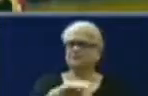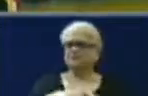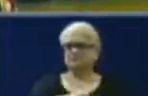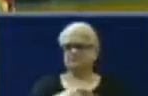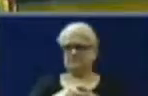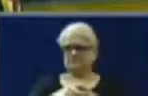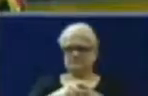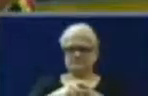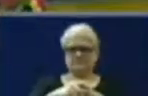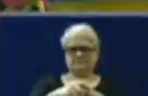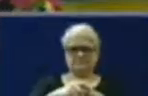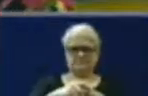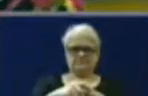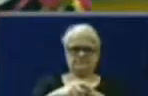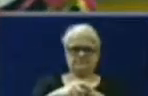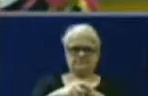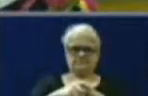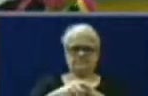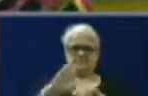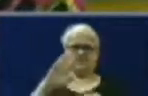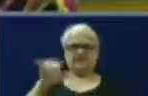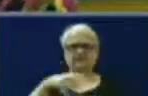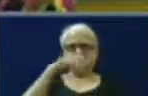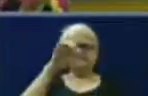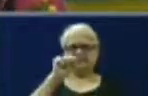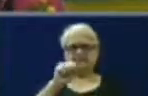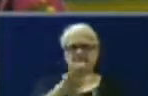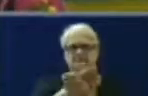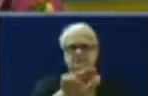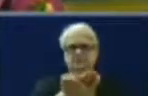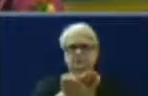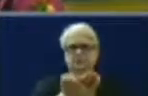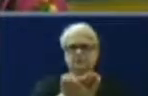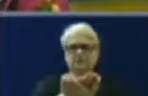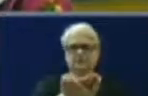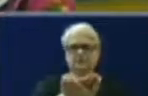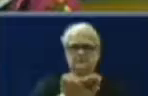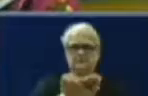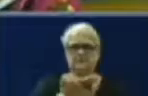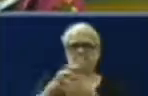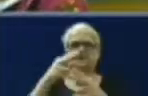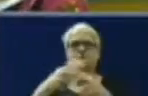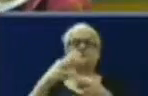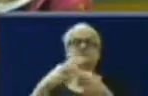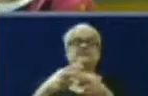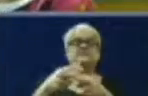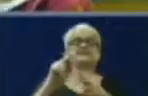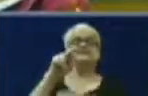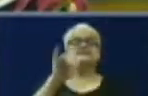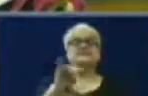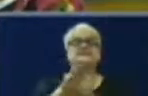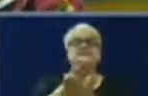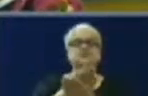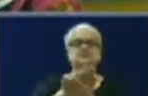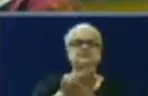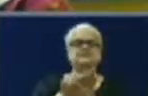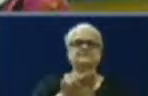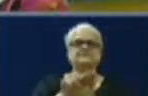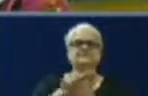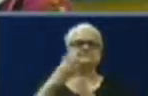a JCPS school that was named a Kentucky School of Distinction in both 2014